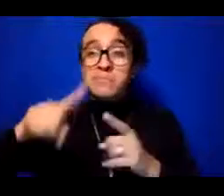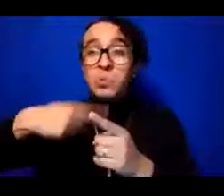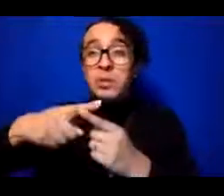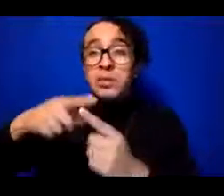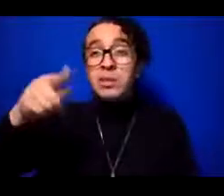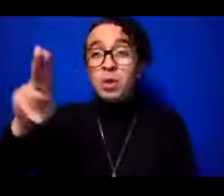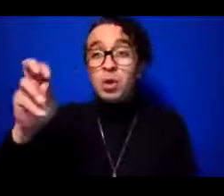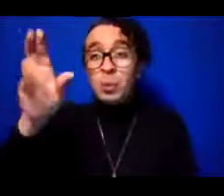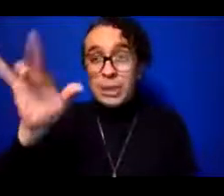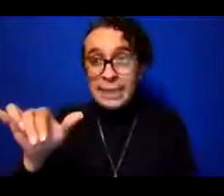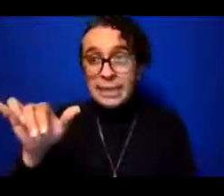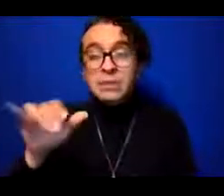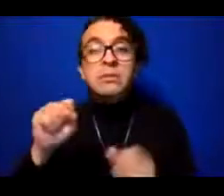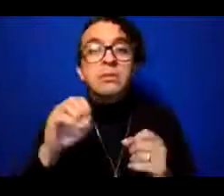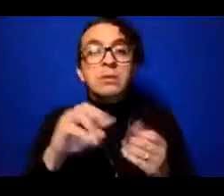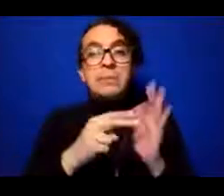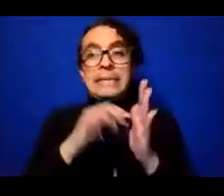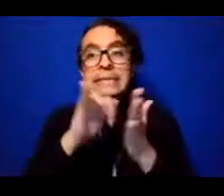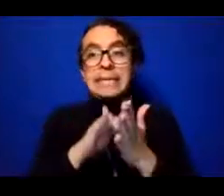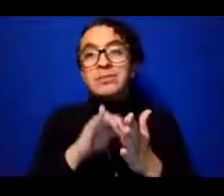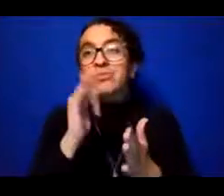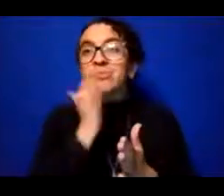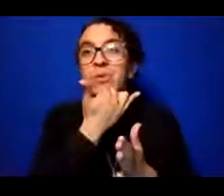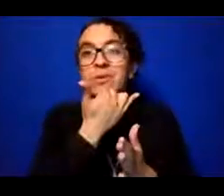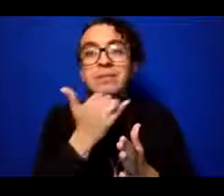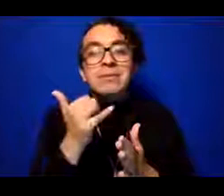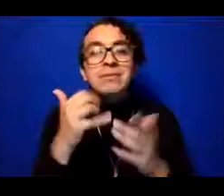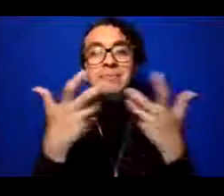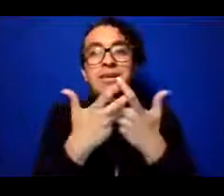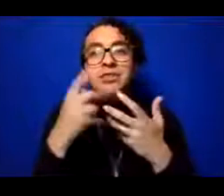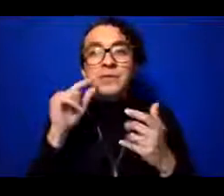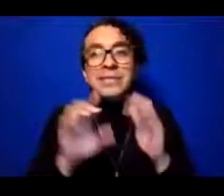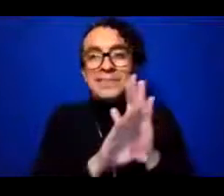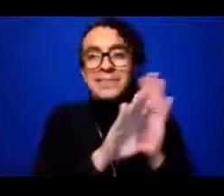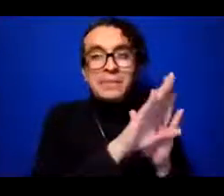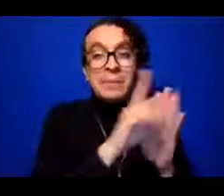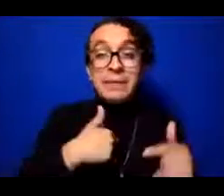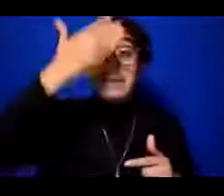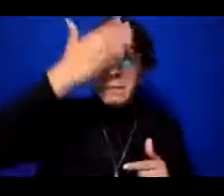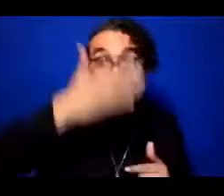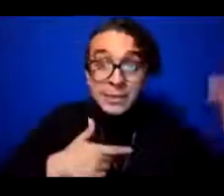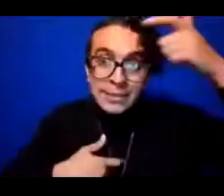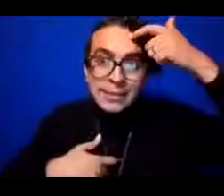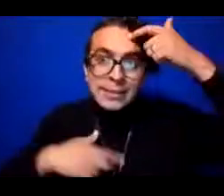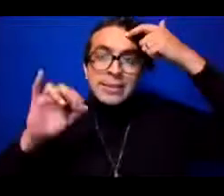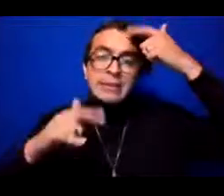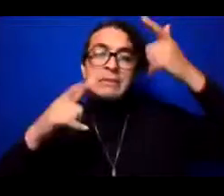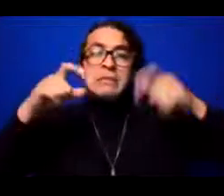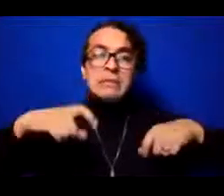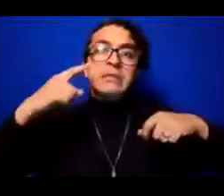sense, it's a mismatch in development because we have a frontal lobe, which is our CEO, and it's necessary for